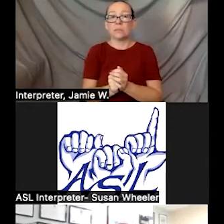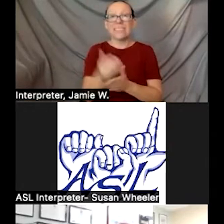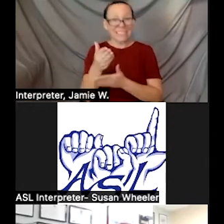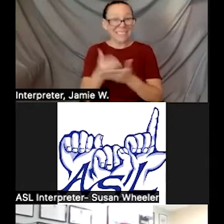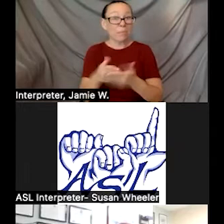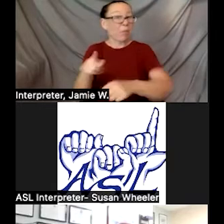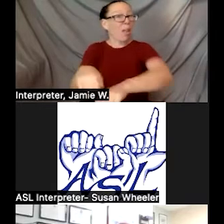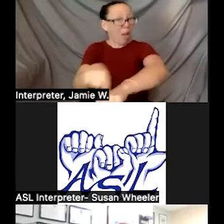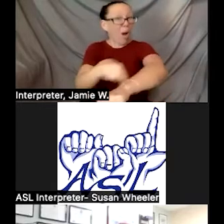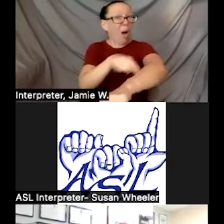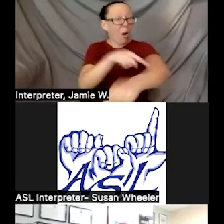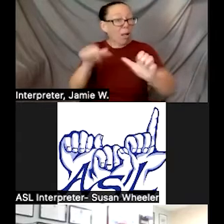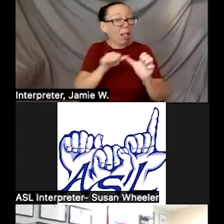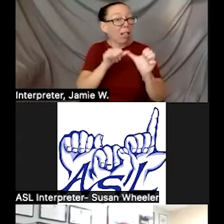long-term,